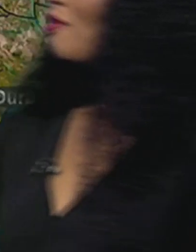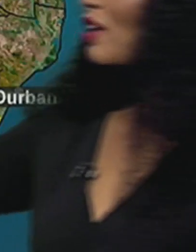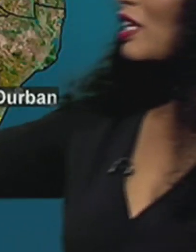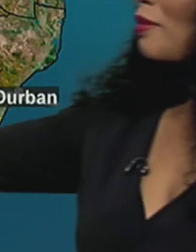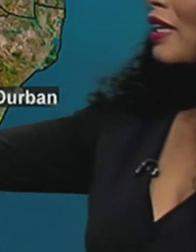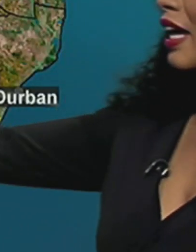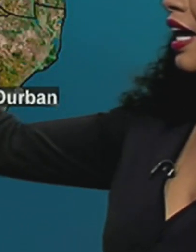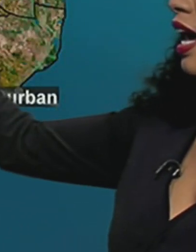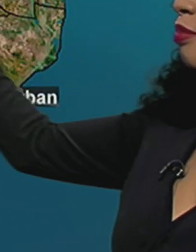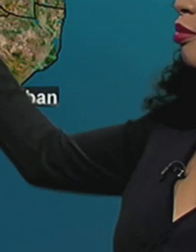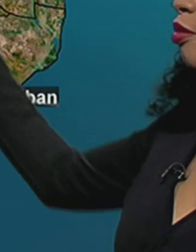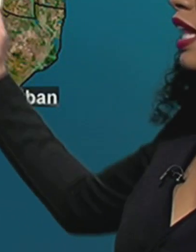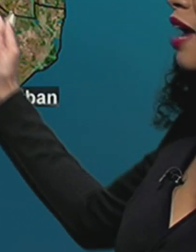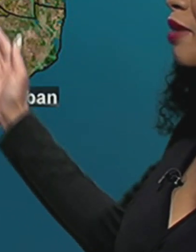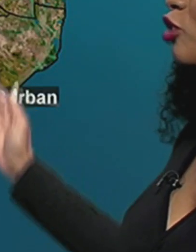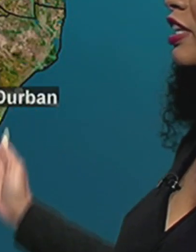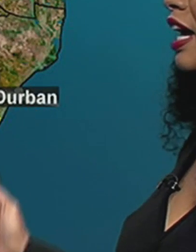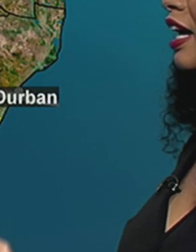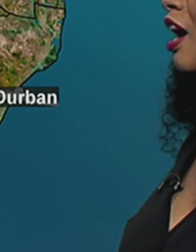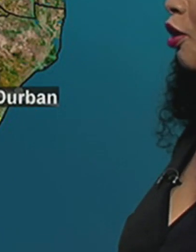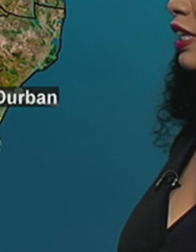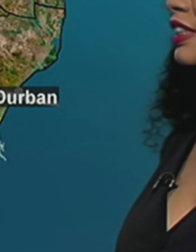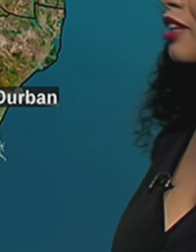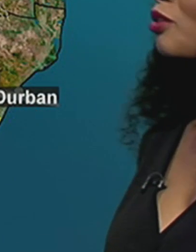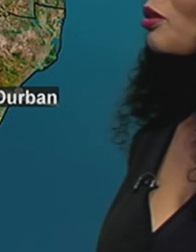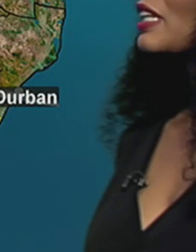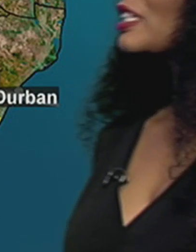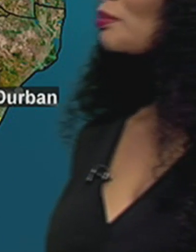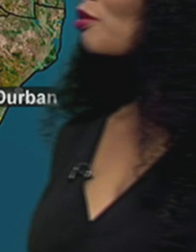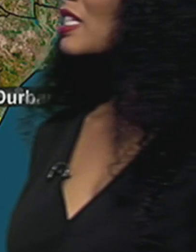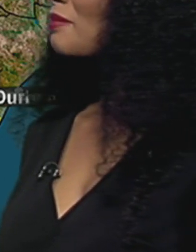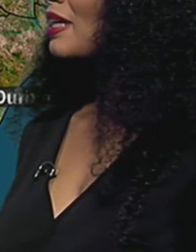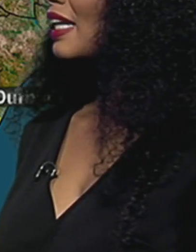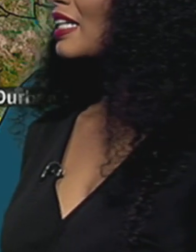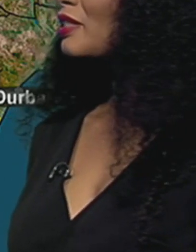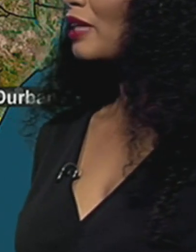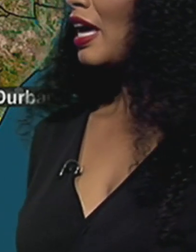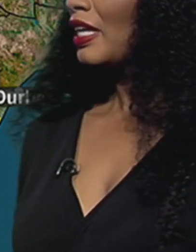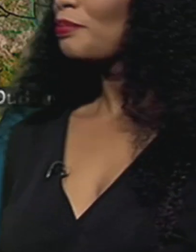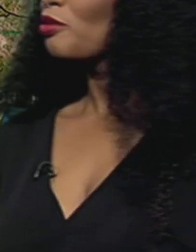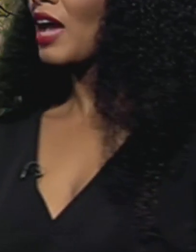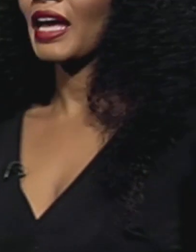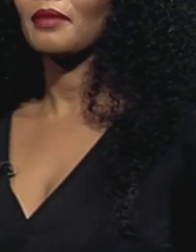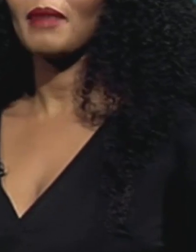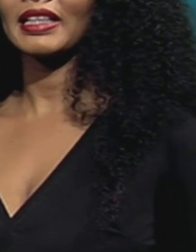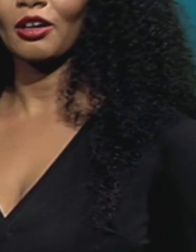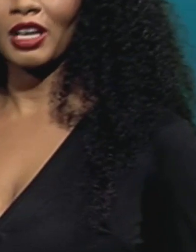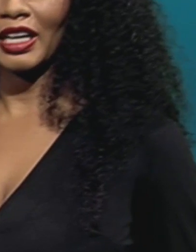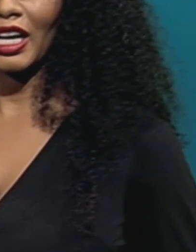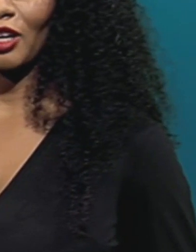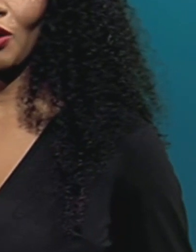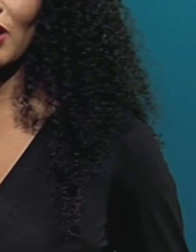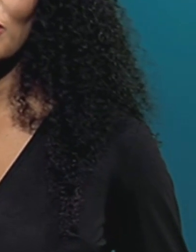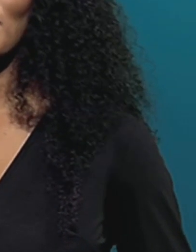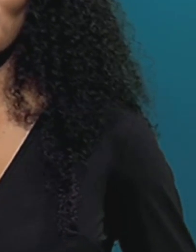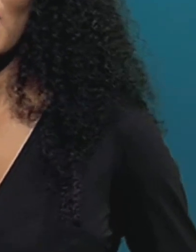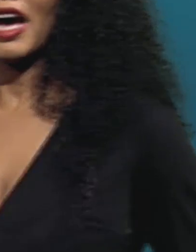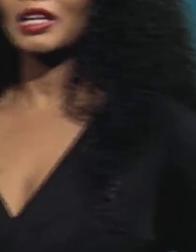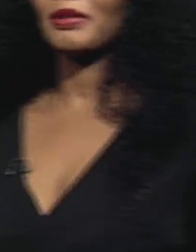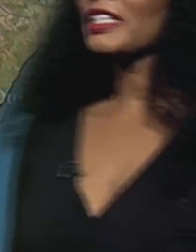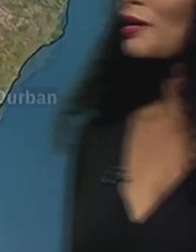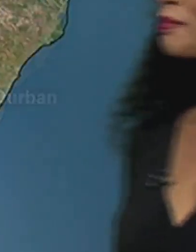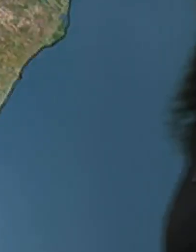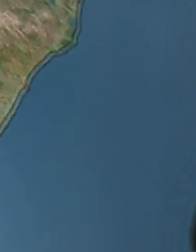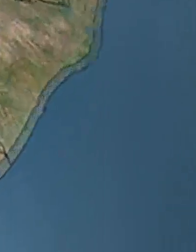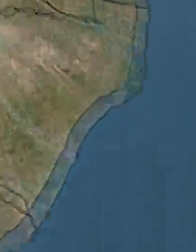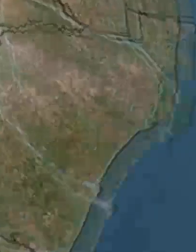teng fa re lebelela gape mo botlhaba jwa naga go tla nna le gone go na le dipula tsa matla ka dibe le pula e matla go rarela karolo ya Limpopo re